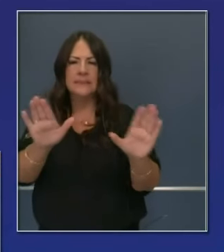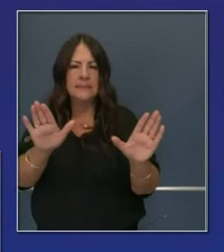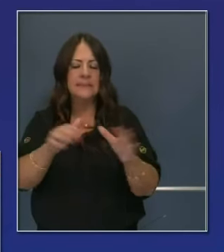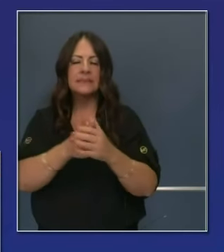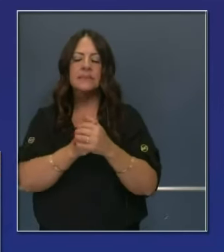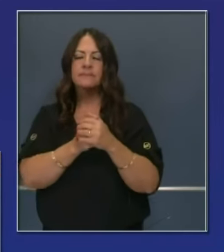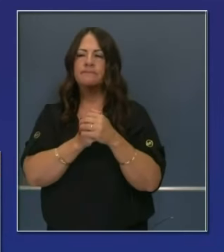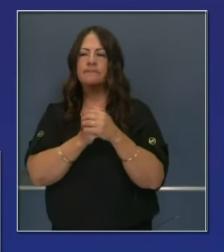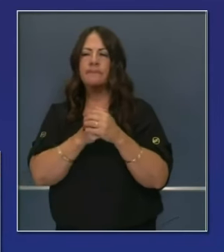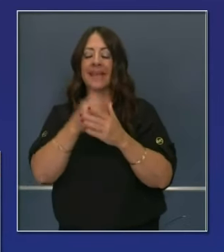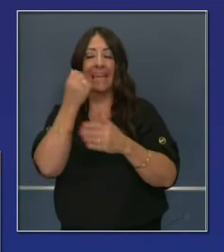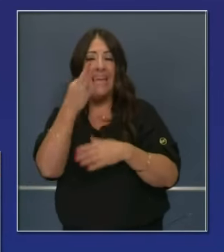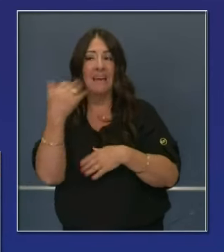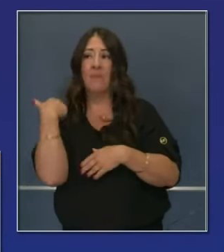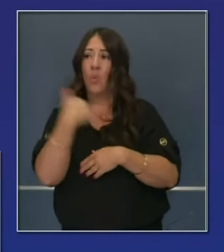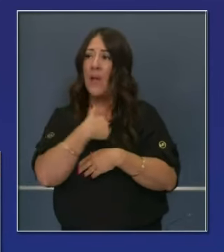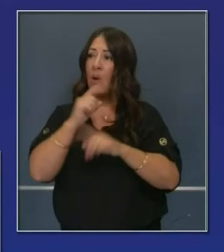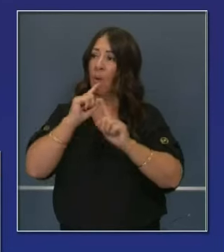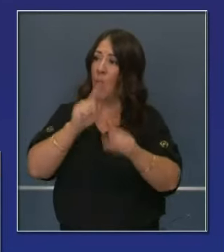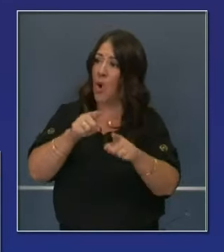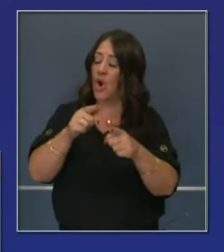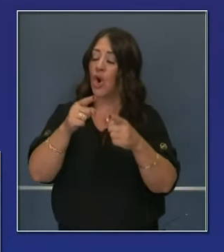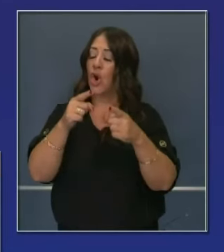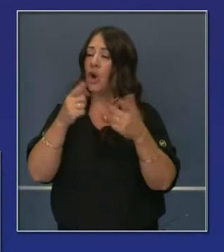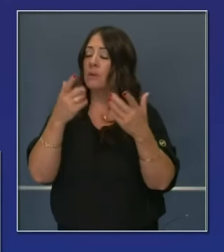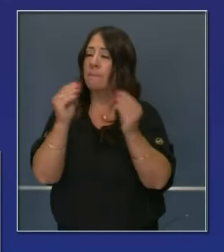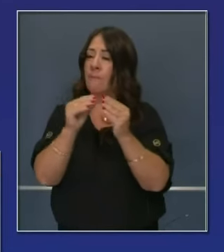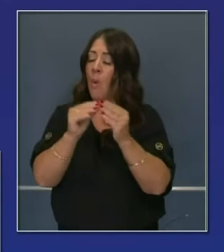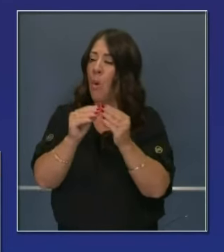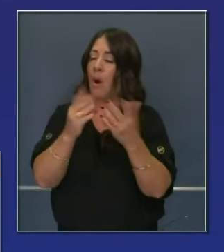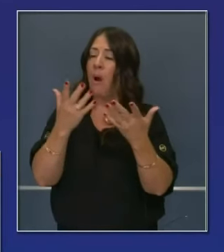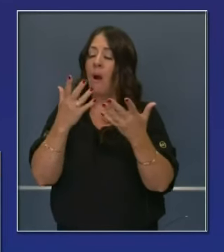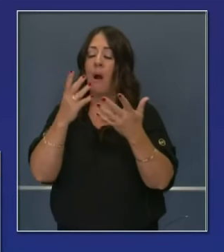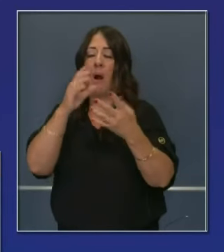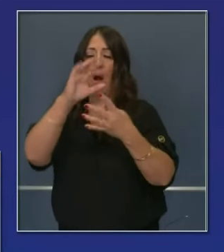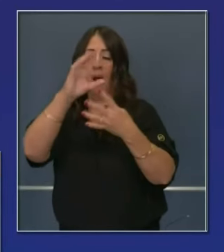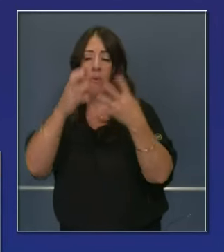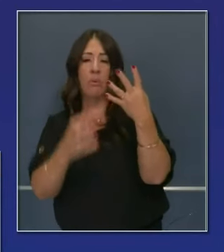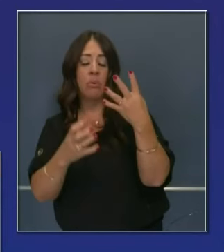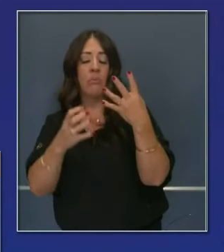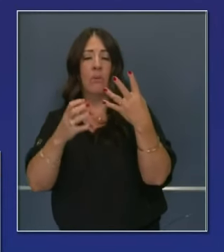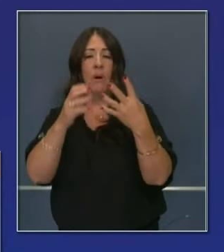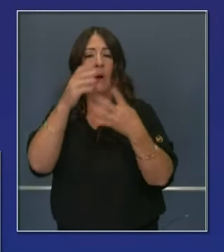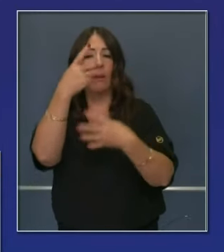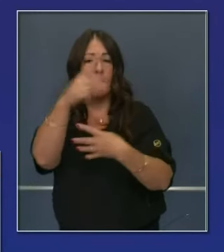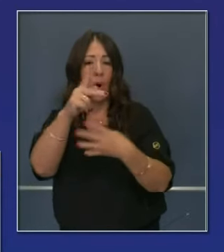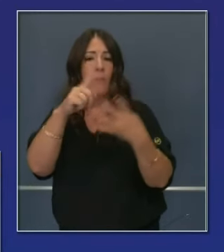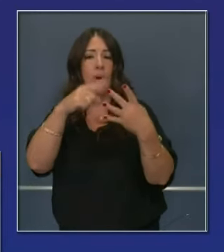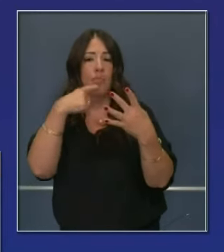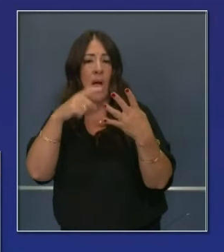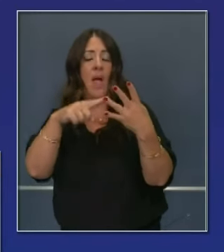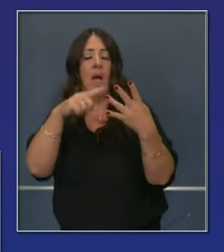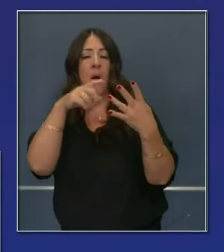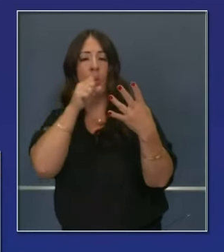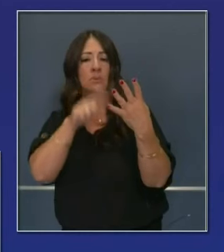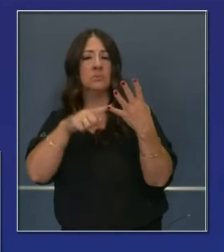modification of our stay-at-home orders as we move tier to tier into these